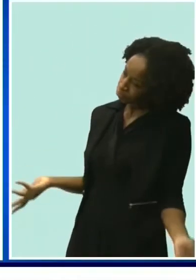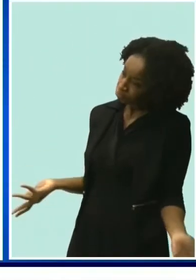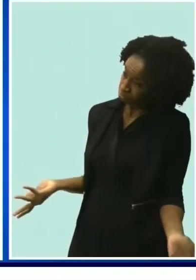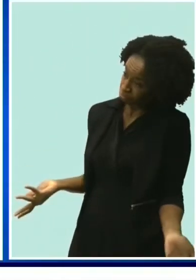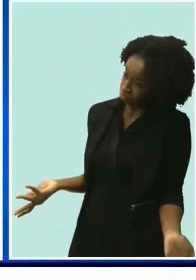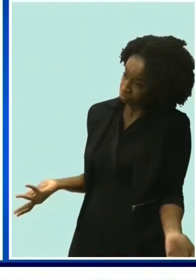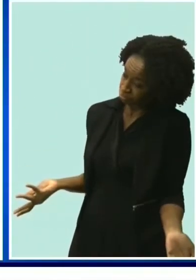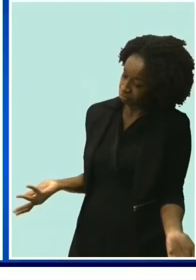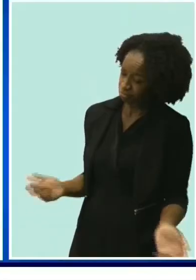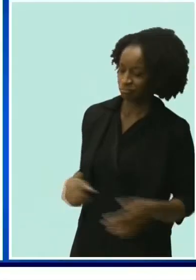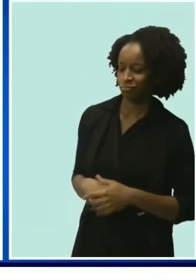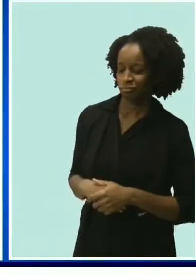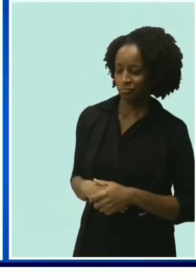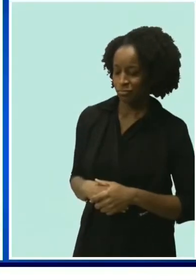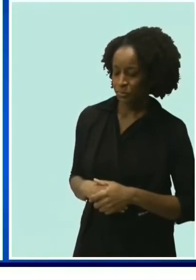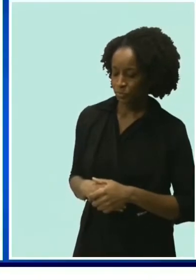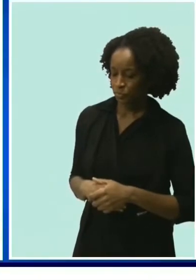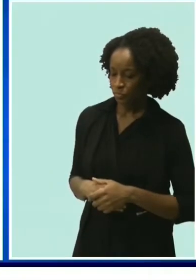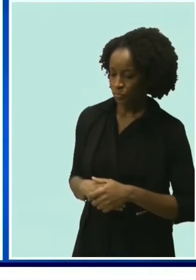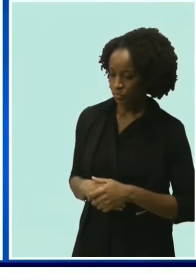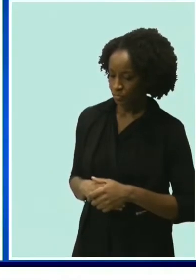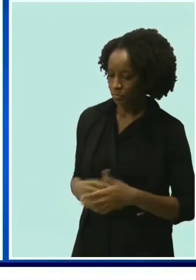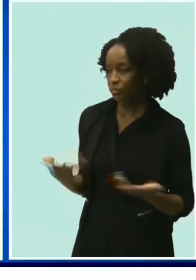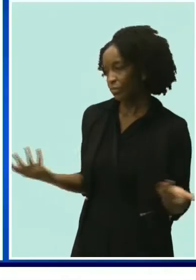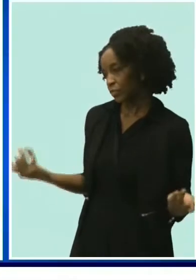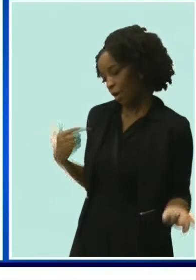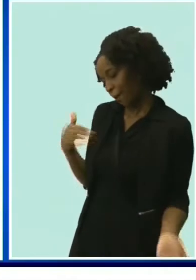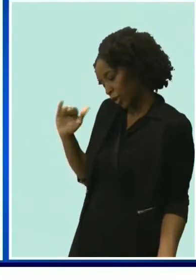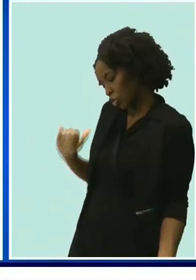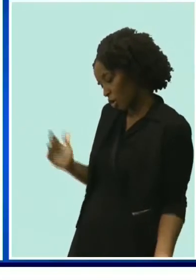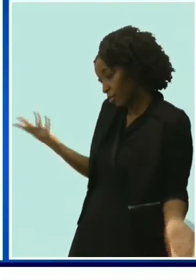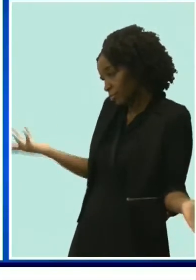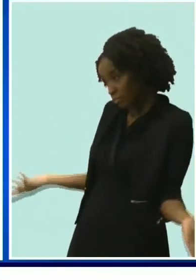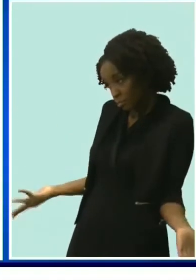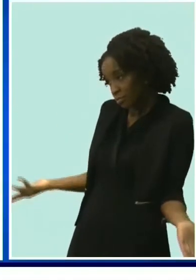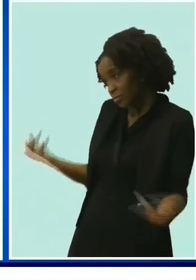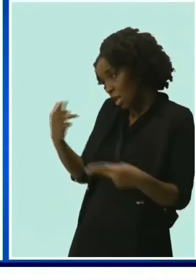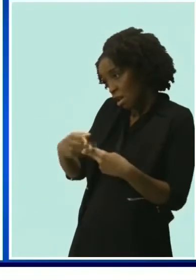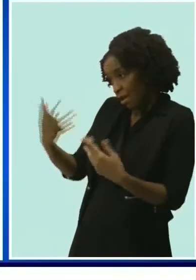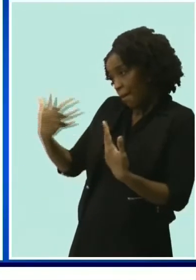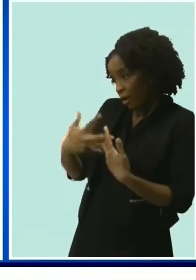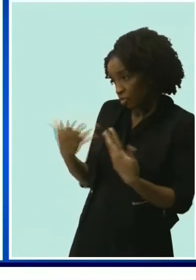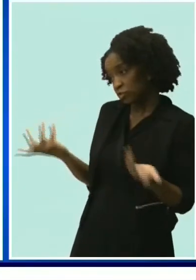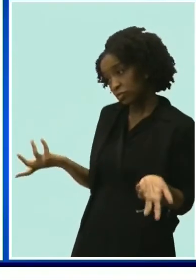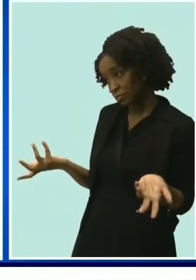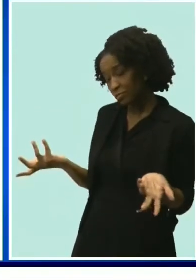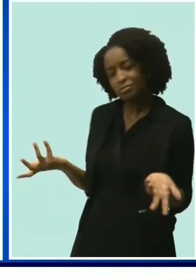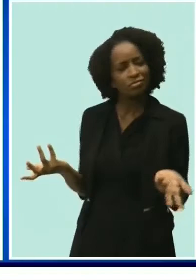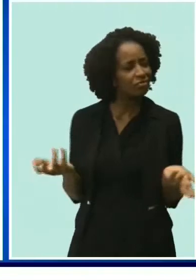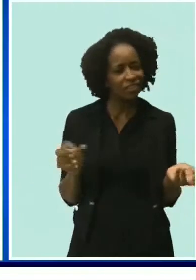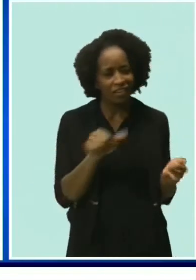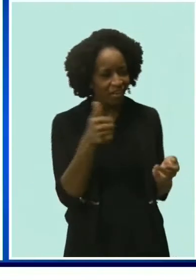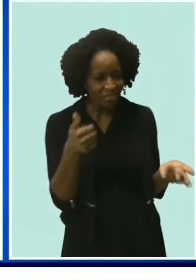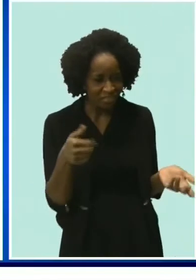Every nickname have a similar fit itself. So mine is very straightforward, short man. Short man or? Pitbull.